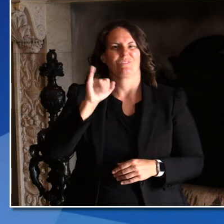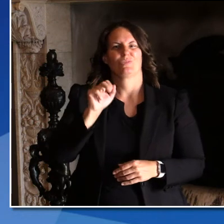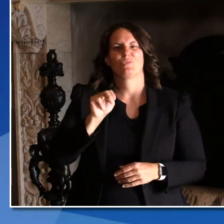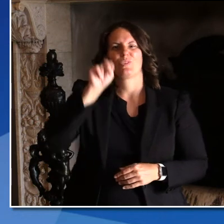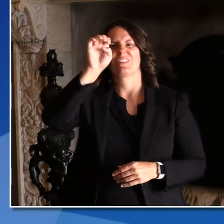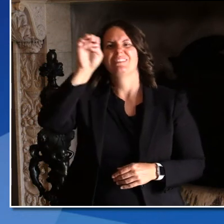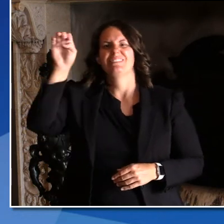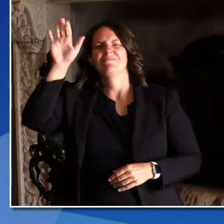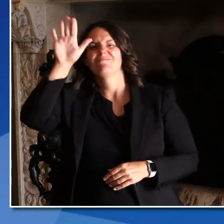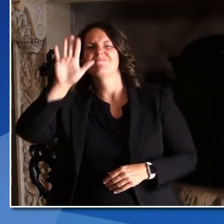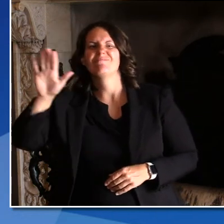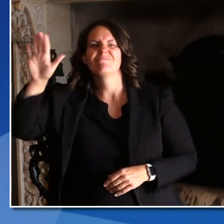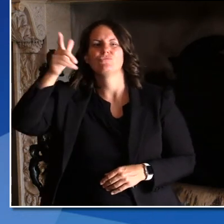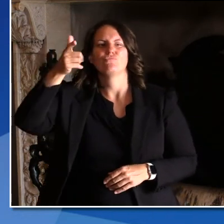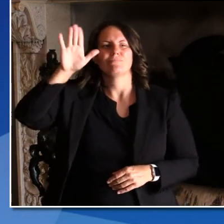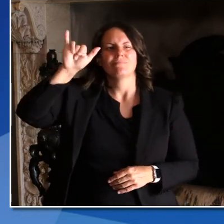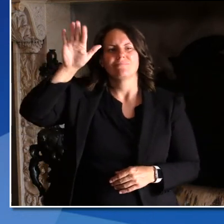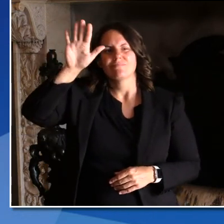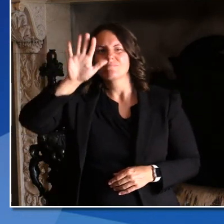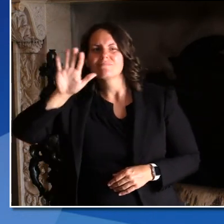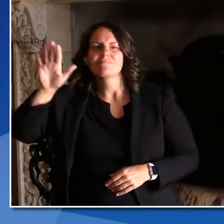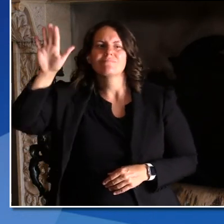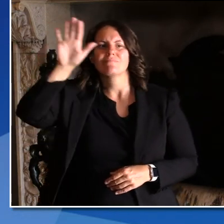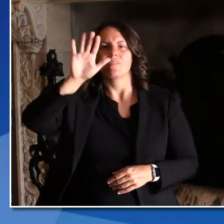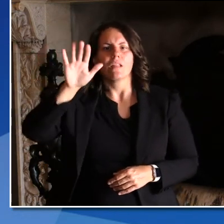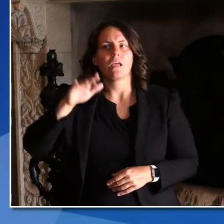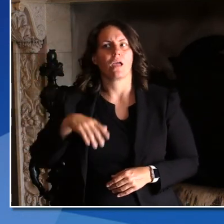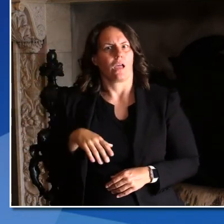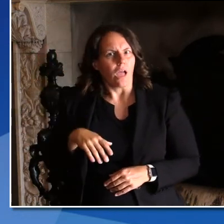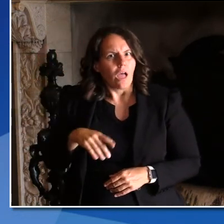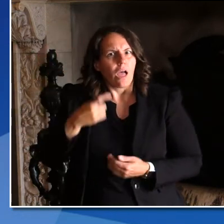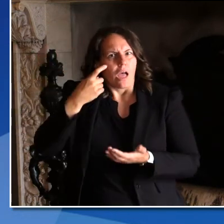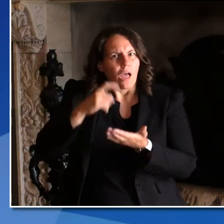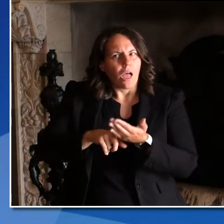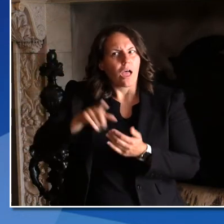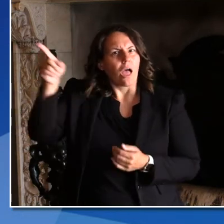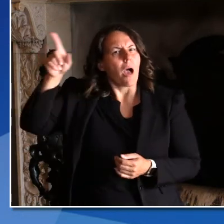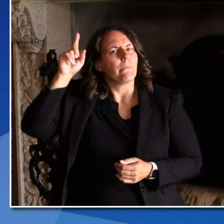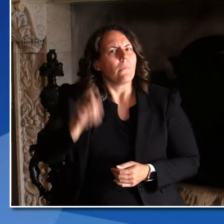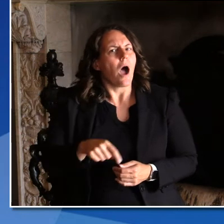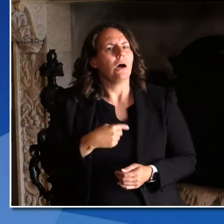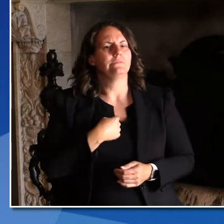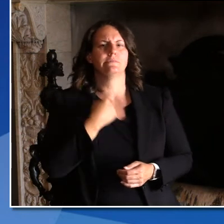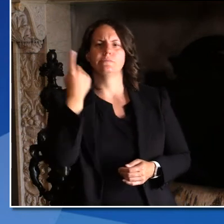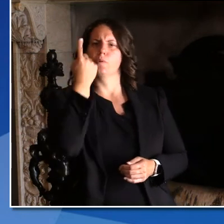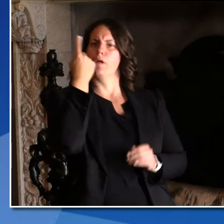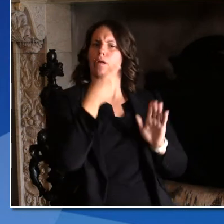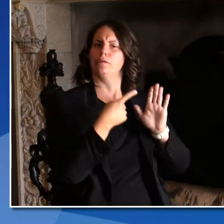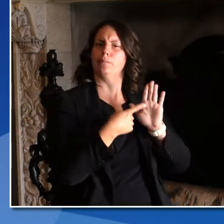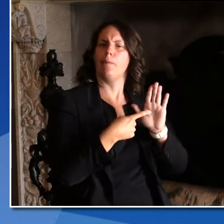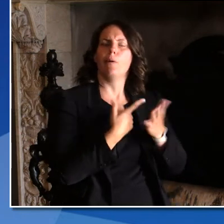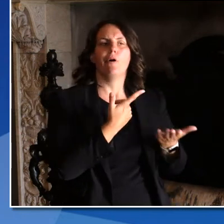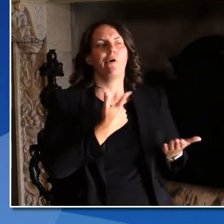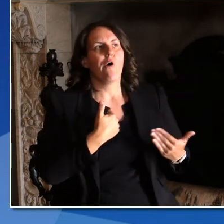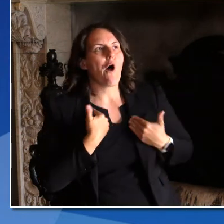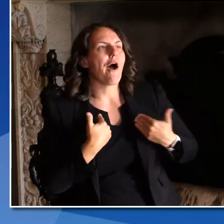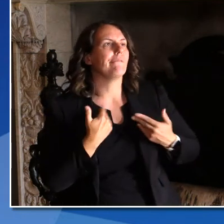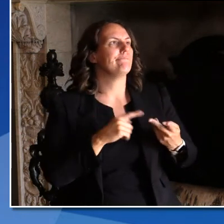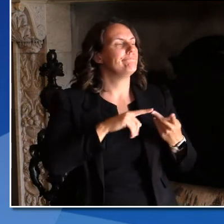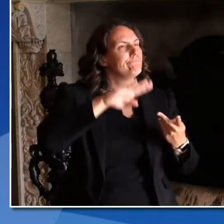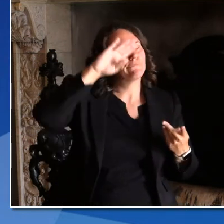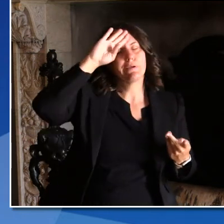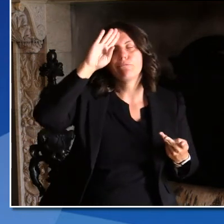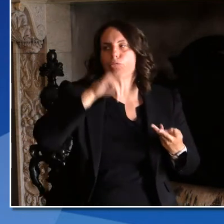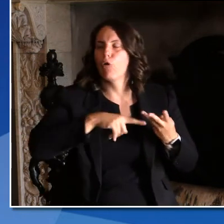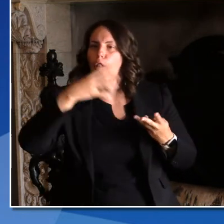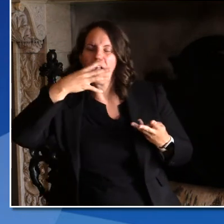at least one symptom in order to get tested. Is there any sort of plan to maybe expand it back to testing sites for anyone, even those who